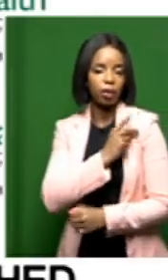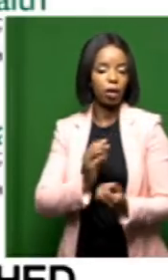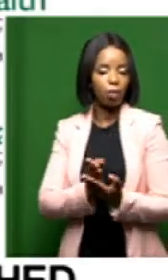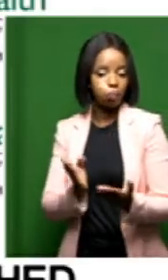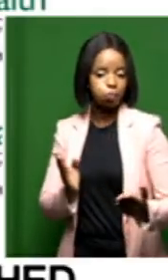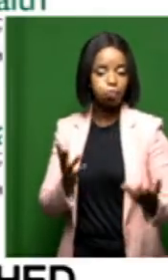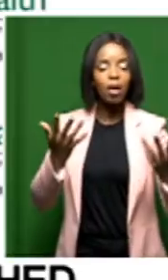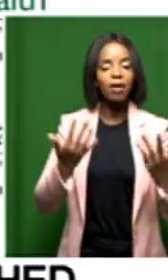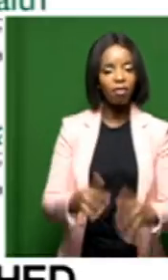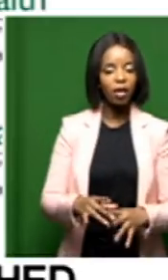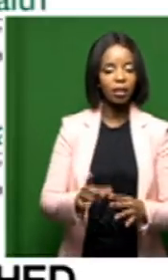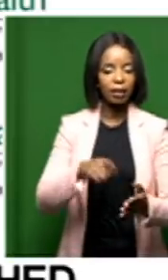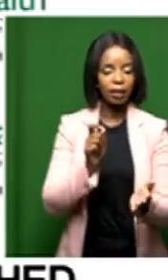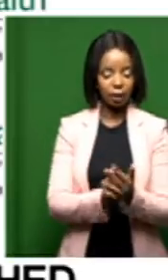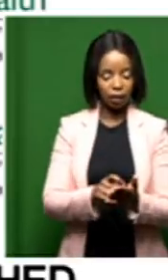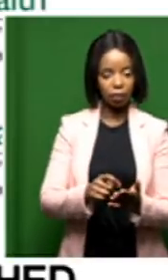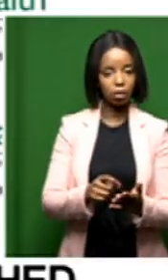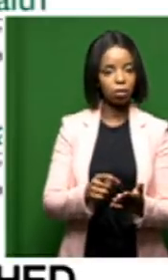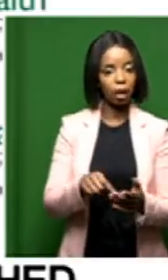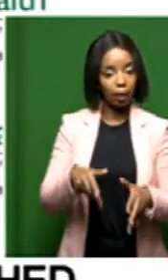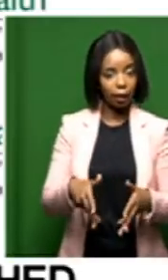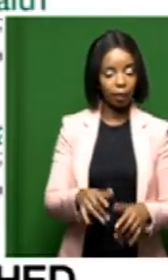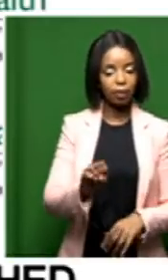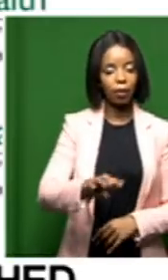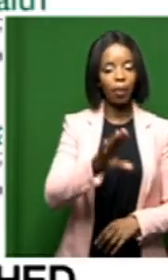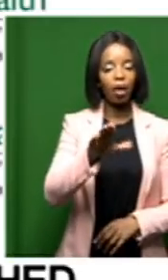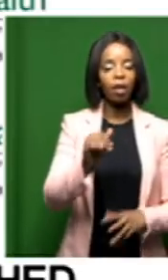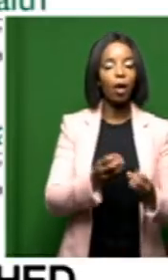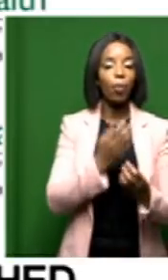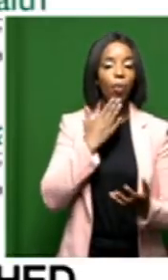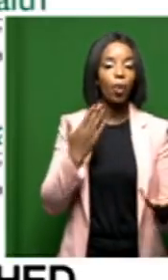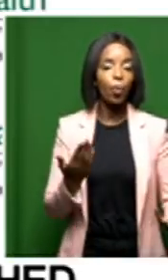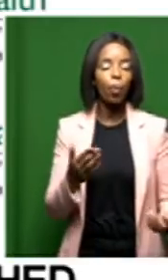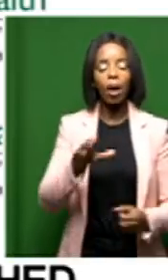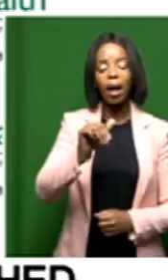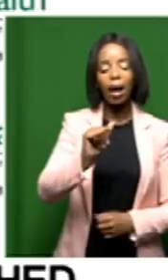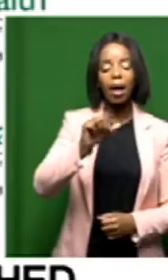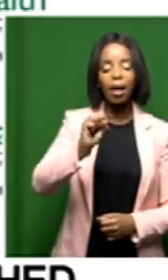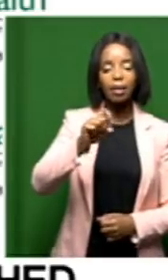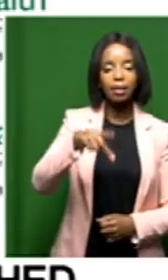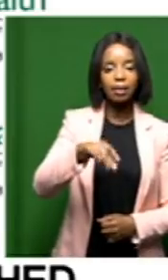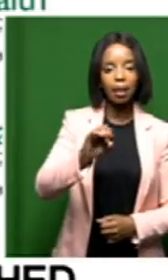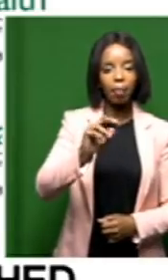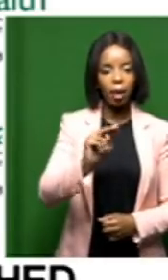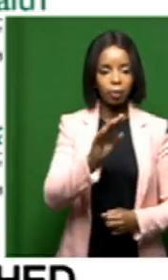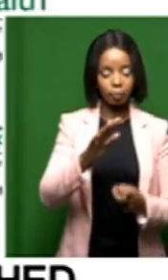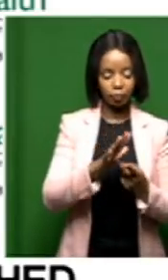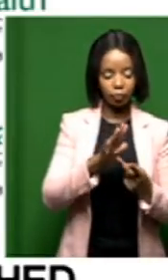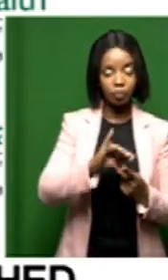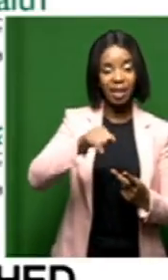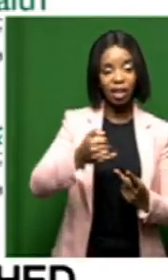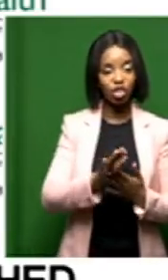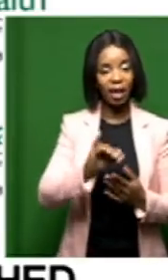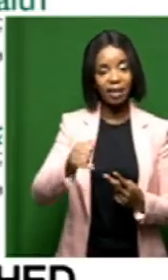instance, here in South Africa with Aspen, with the J&J in South Africa produced